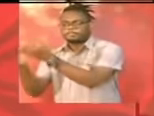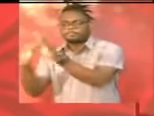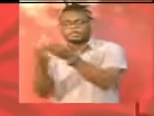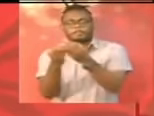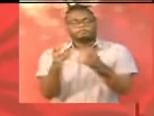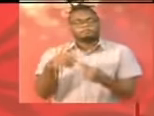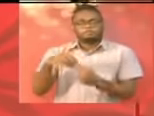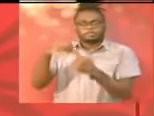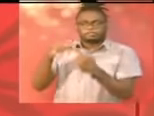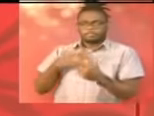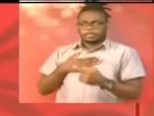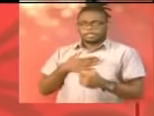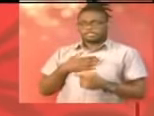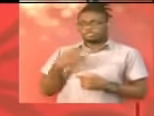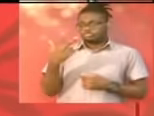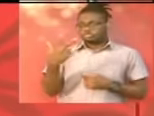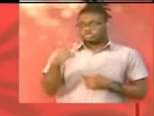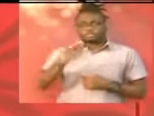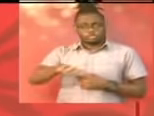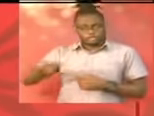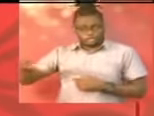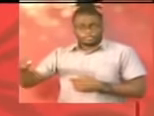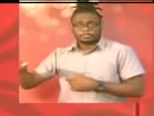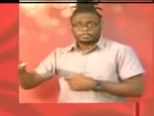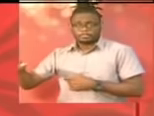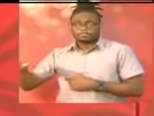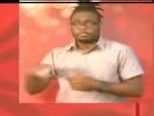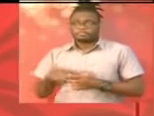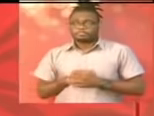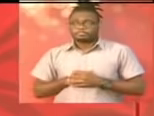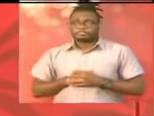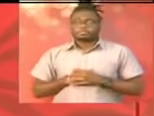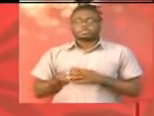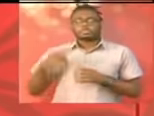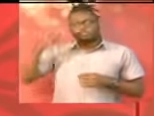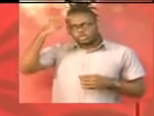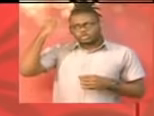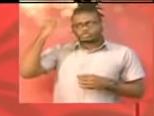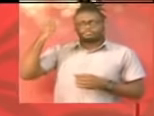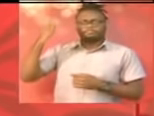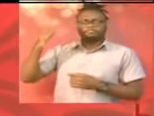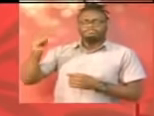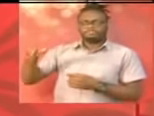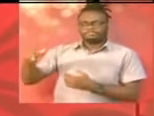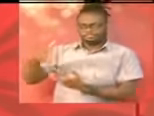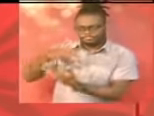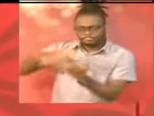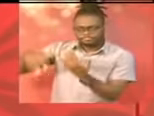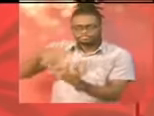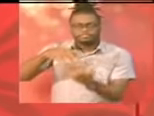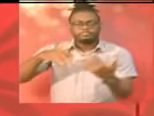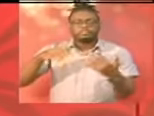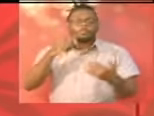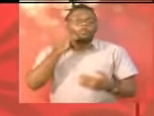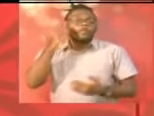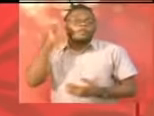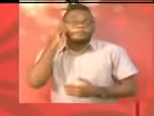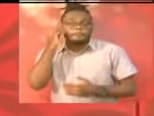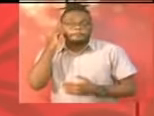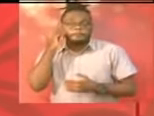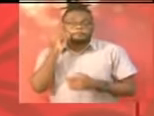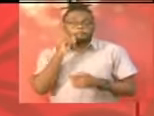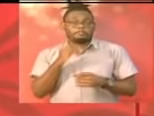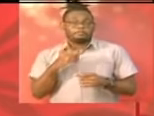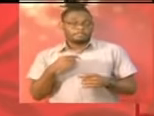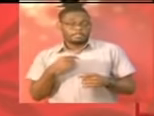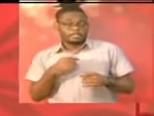I went straight to the COVID-19 screening facility at Mount Hope General Hospital. There, I was administered with a barrage of